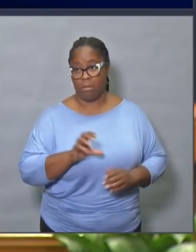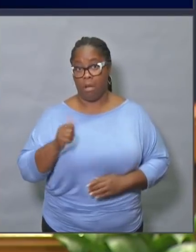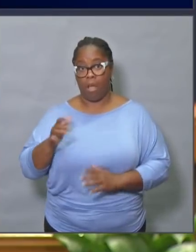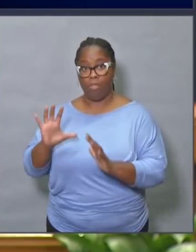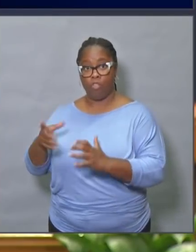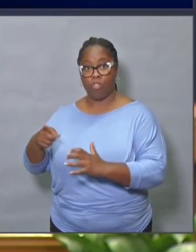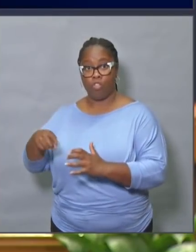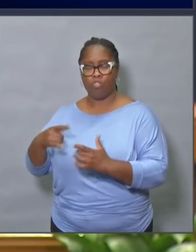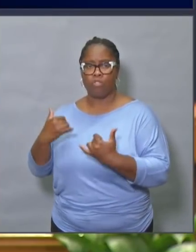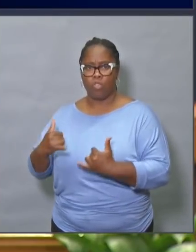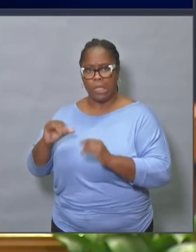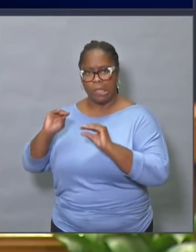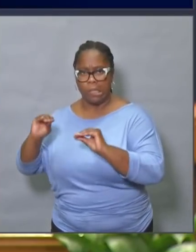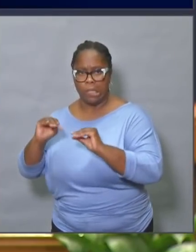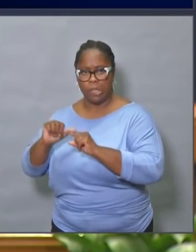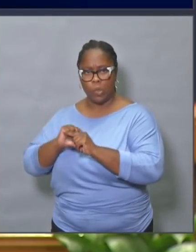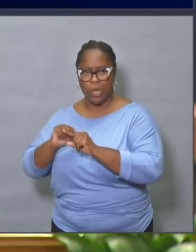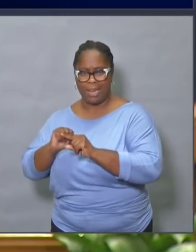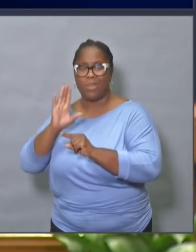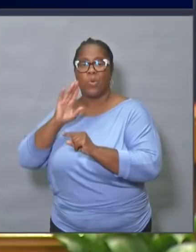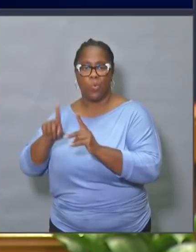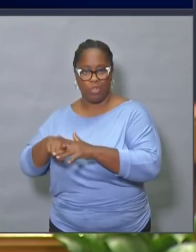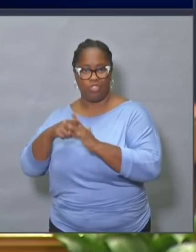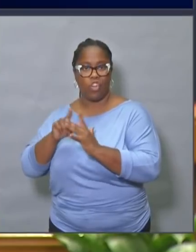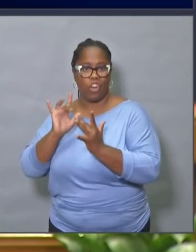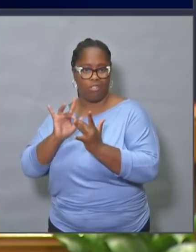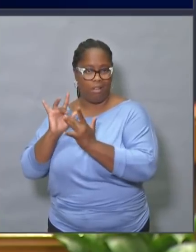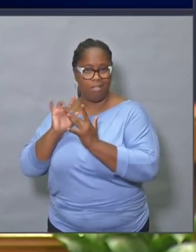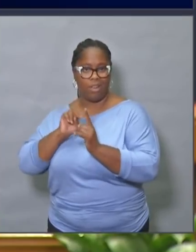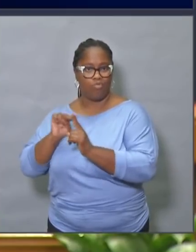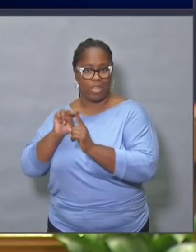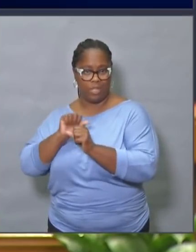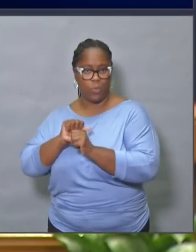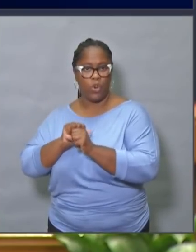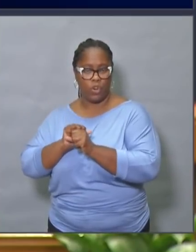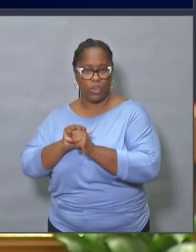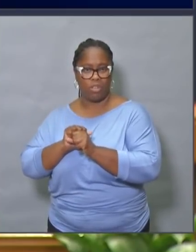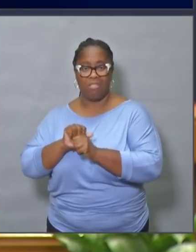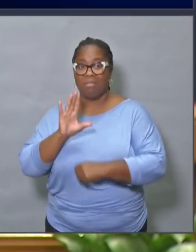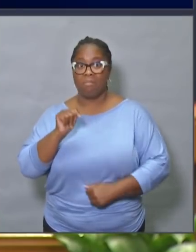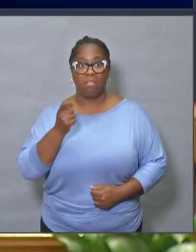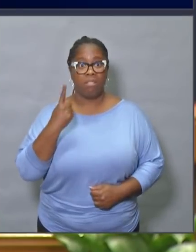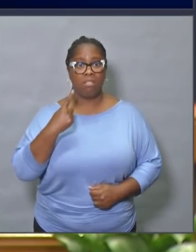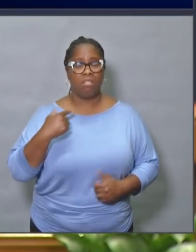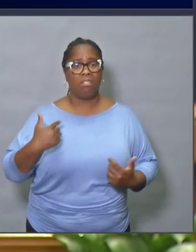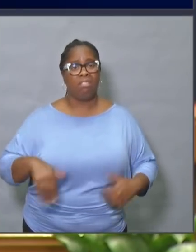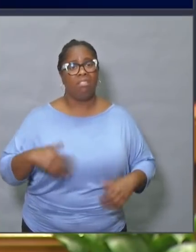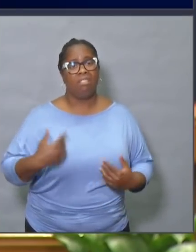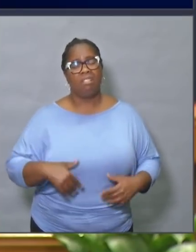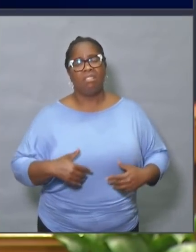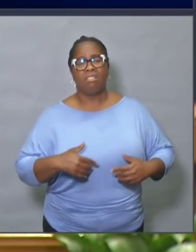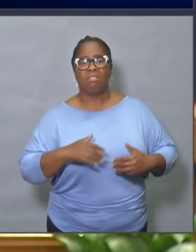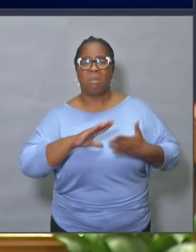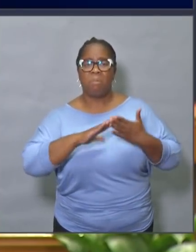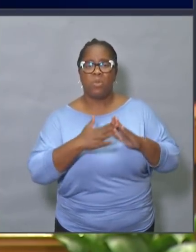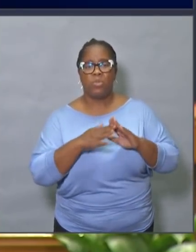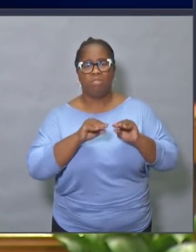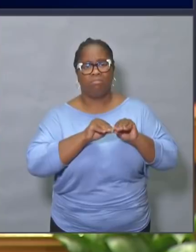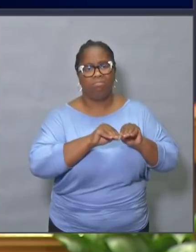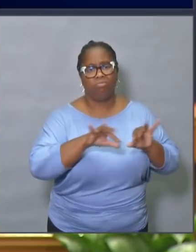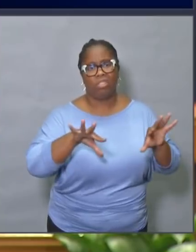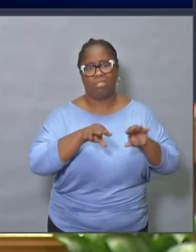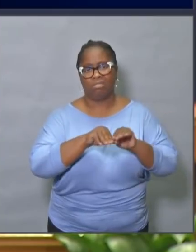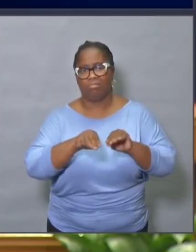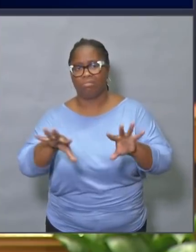are being trained to begin their contact tracing work. But because of the sheer magnitude of community spread,